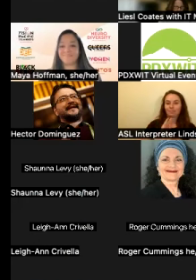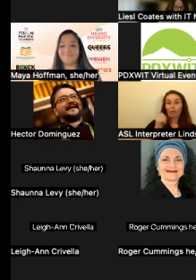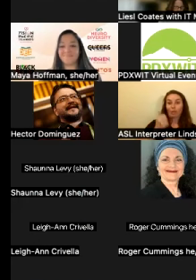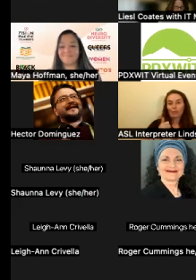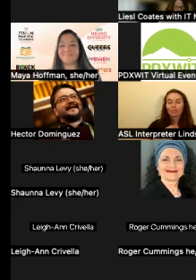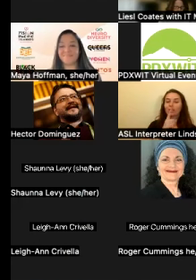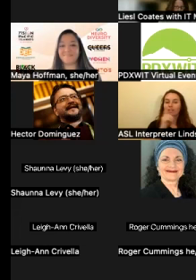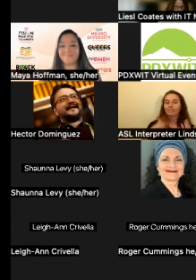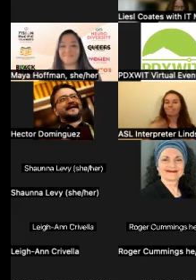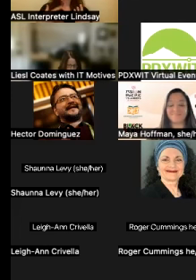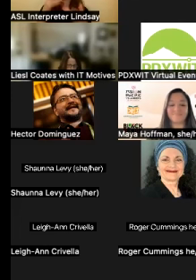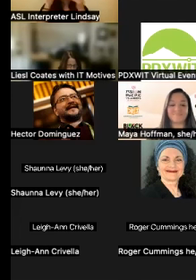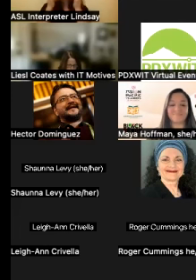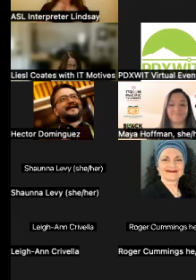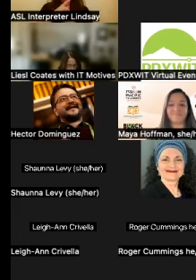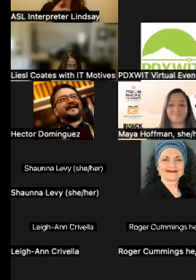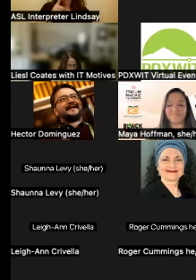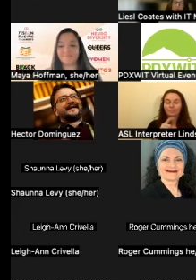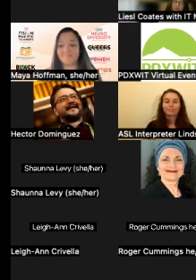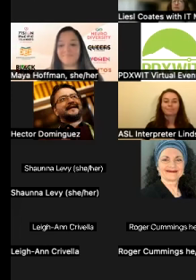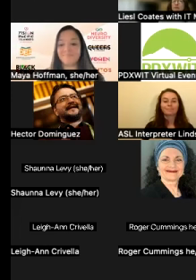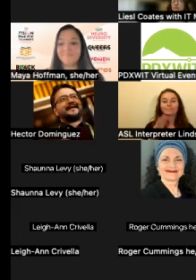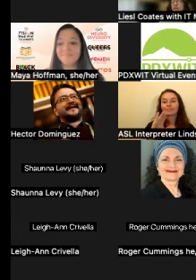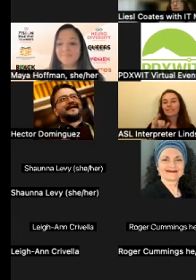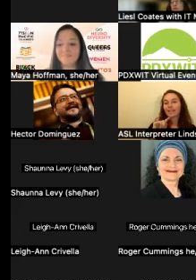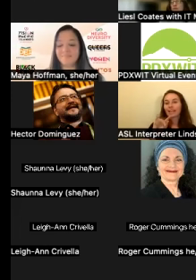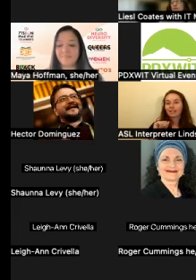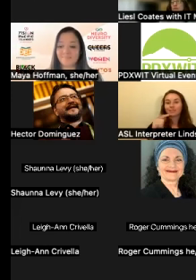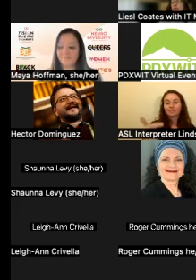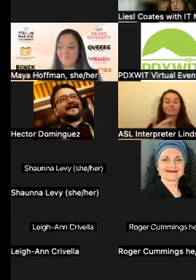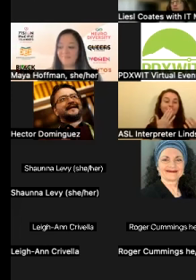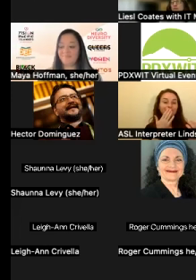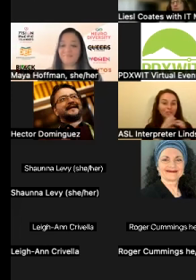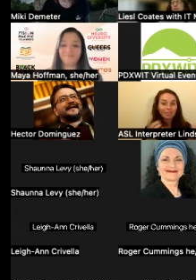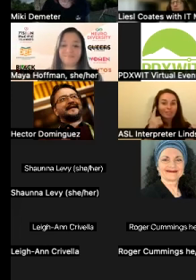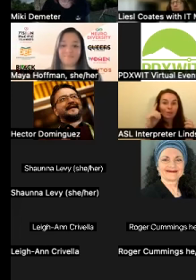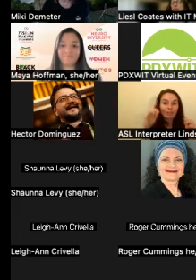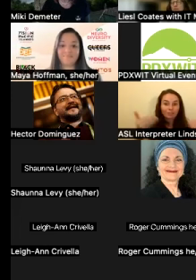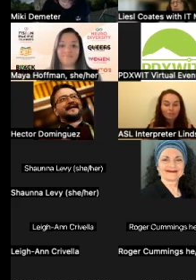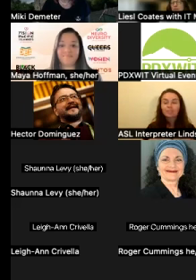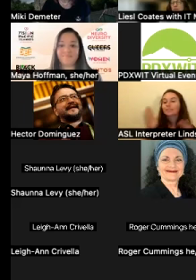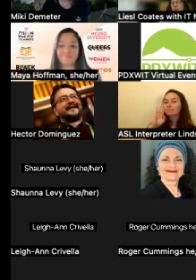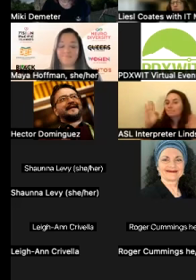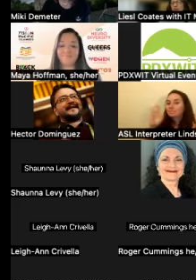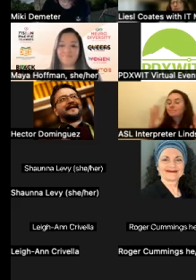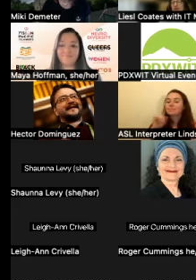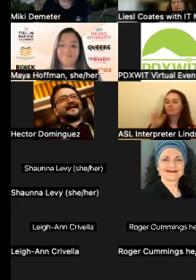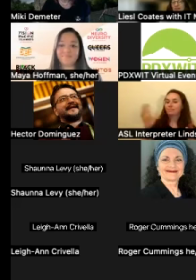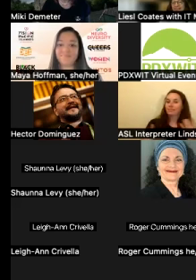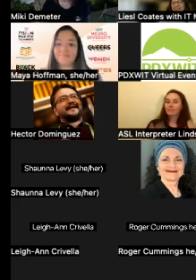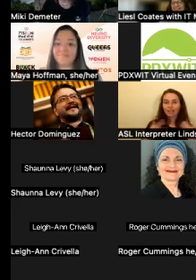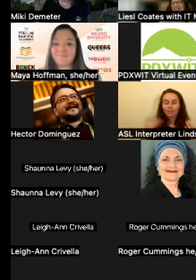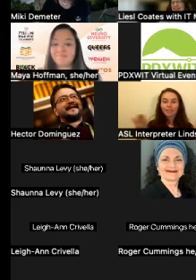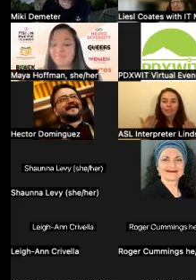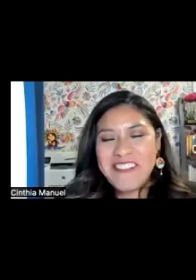learn more from Cinthia. Cinthia? Thank you so much, Miki, for that introduction. Hi, everybody. I am so excited to be here with